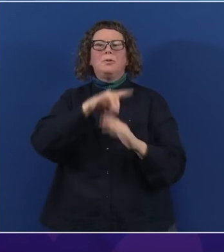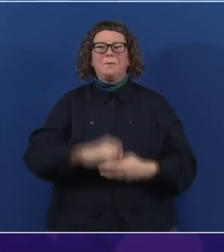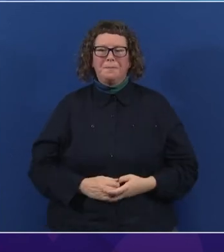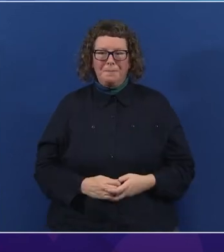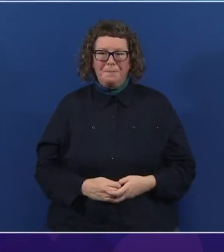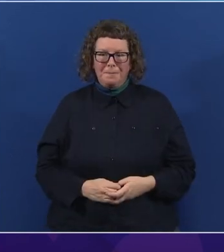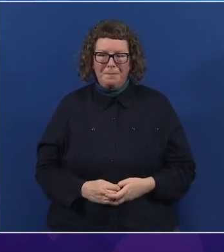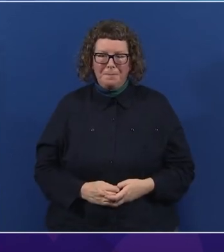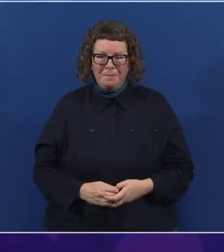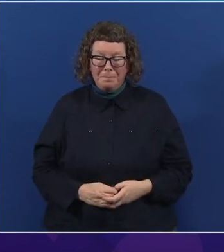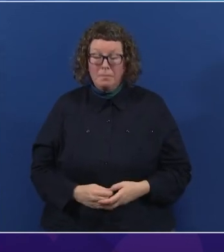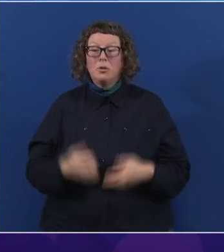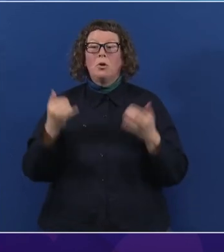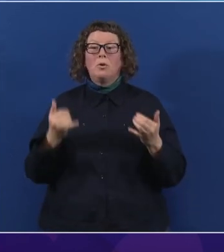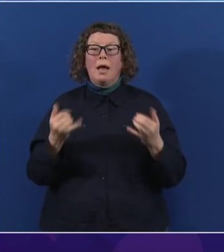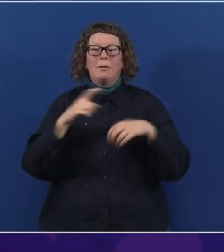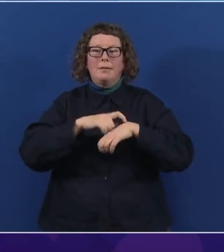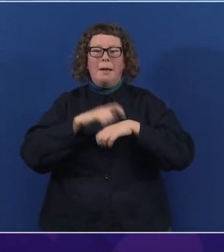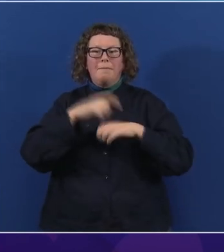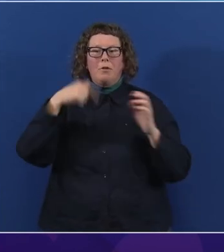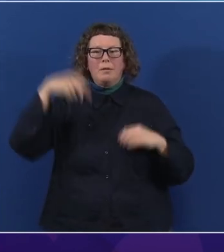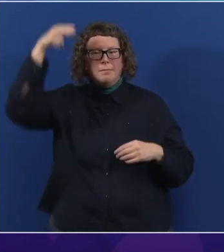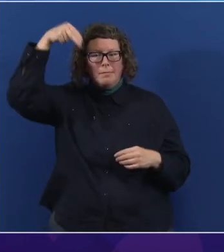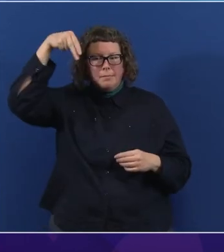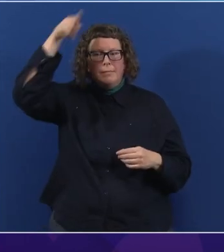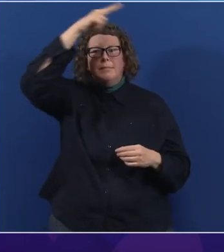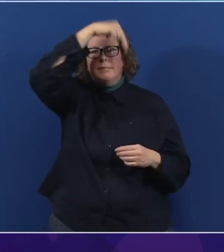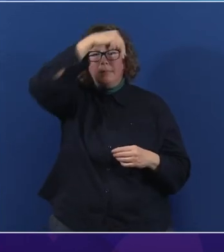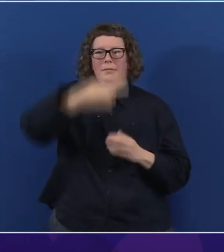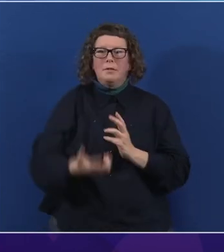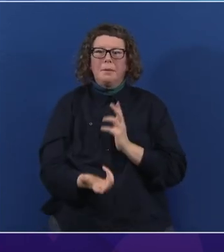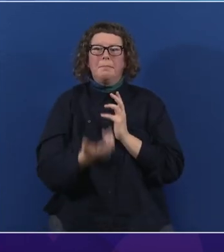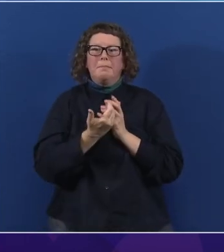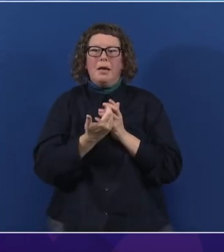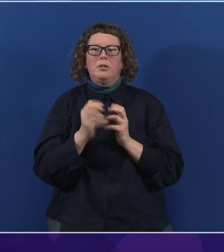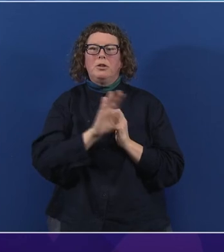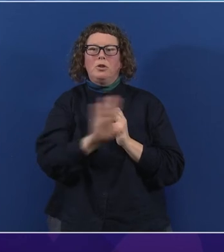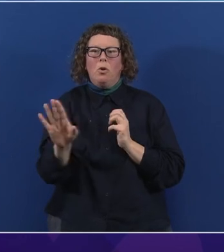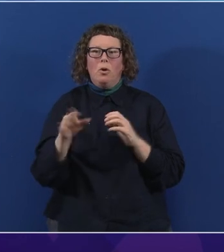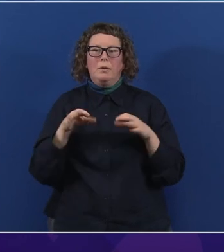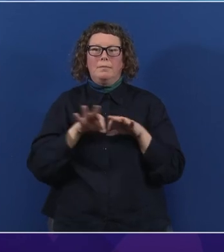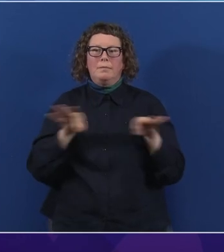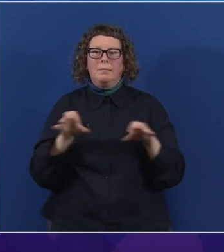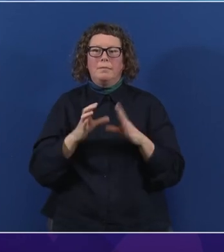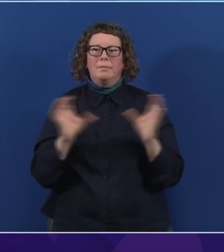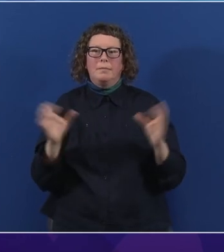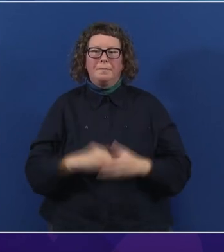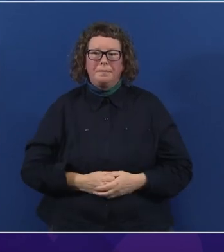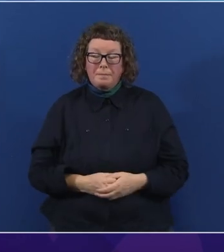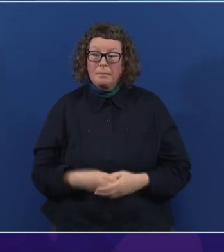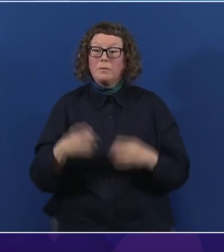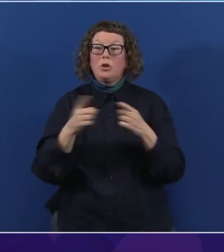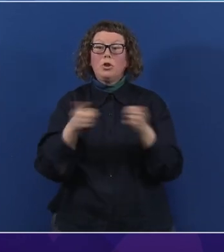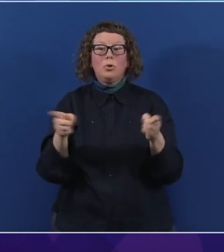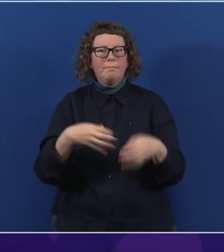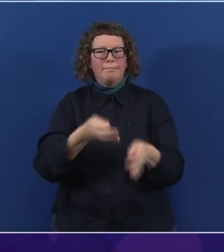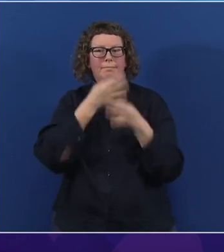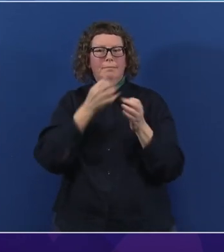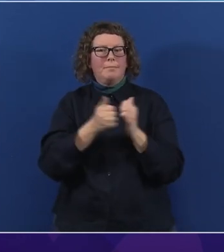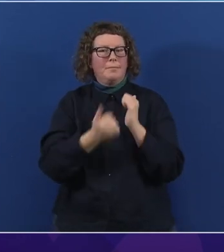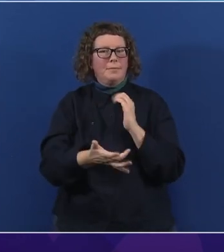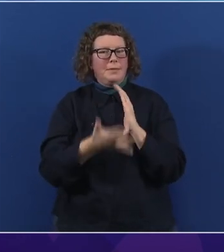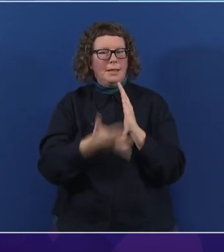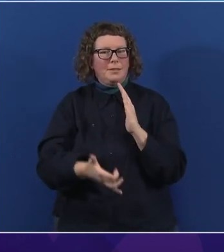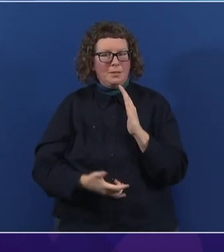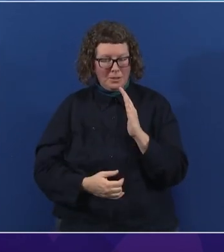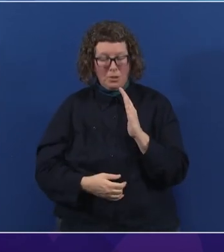It is now time to confer our graduates into their appropriate credential. Today's graduates are pioneers of technology, and to that end have